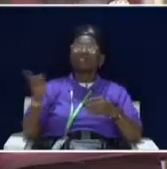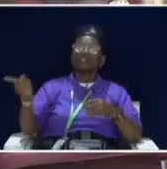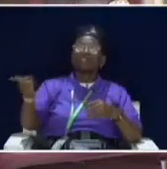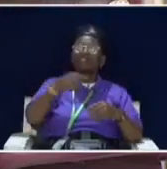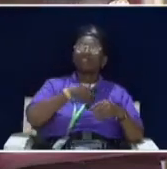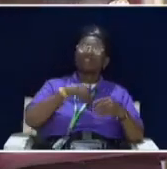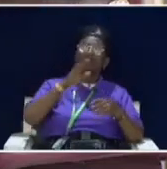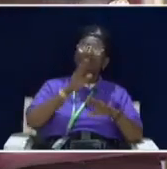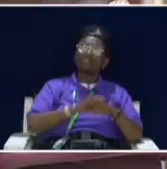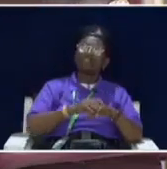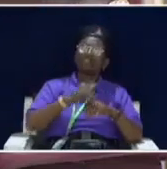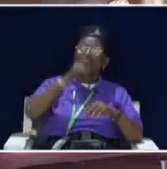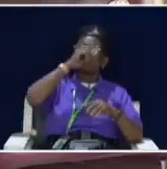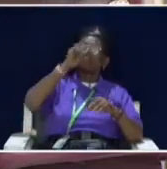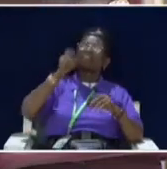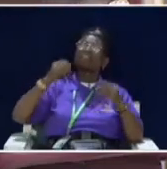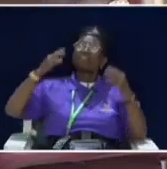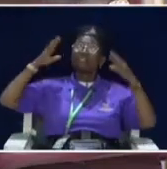wings,